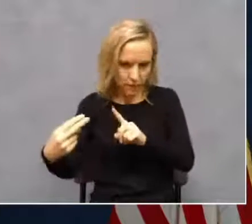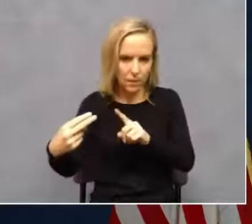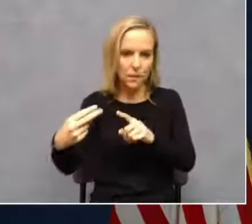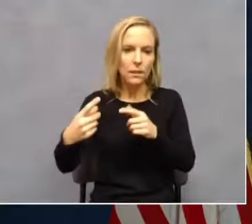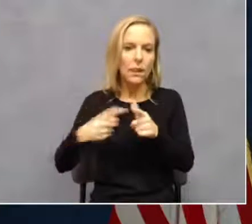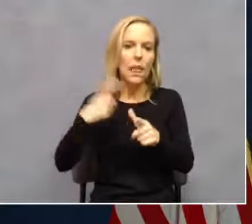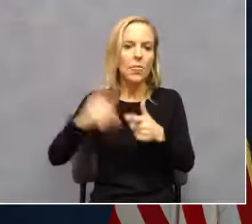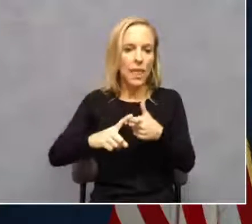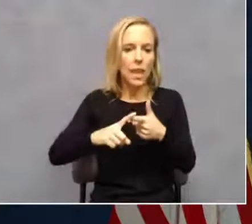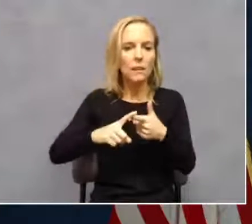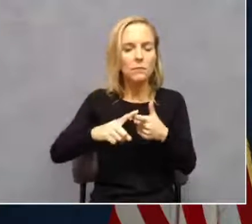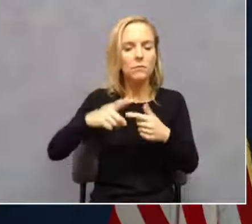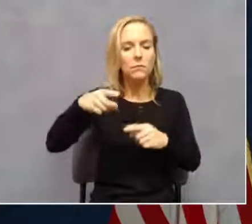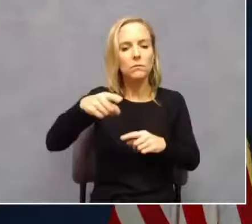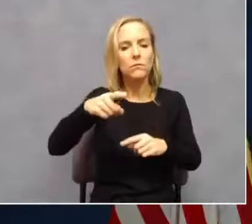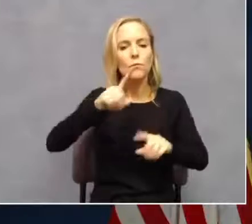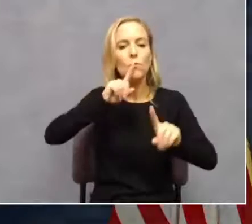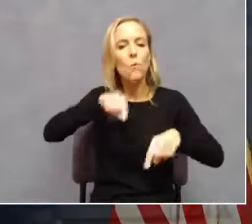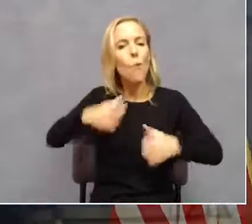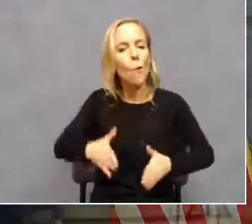questions.